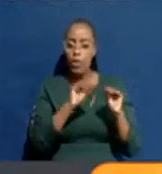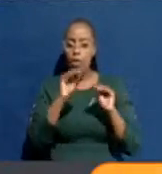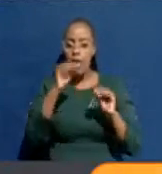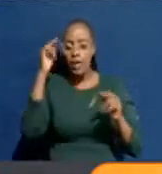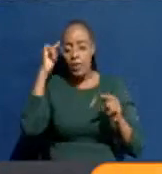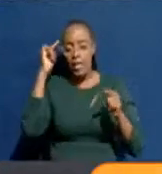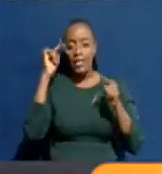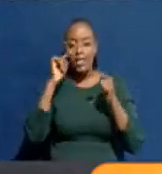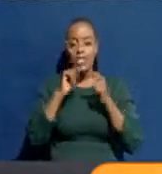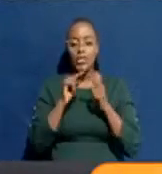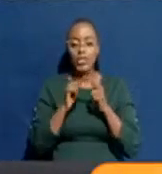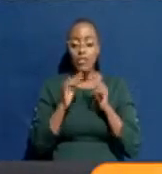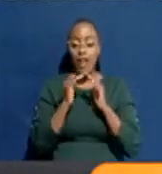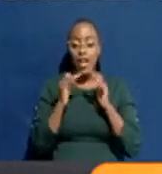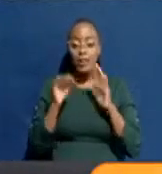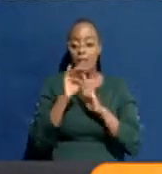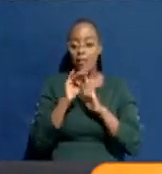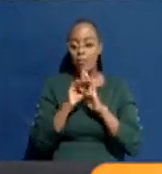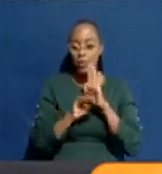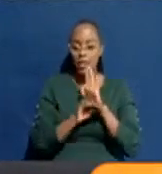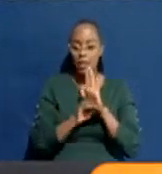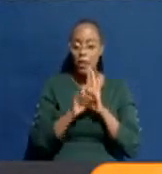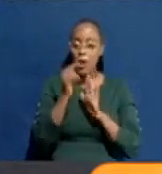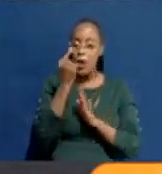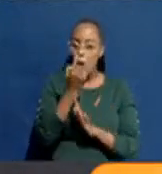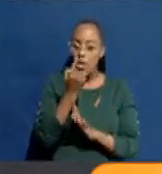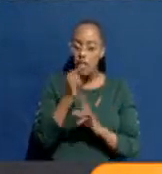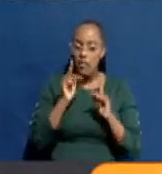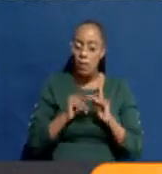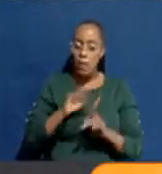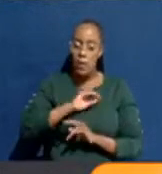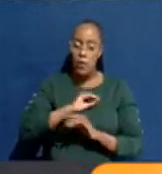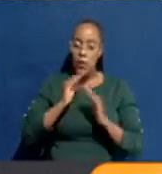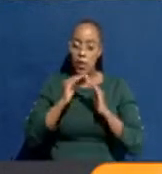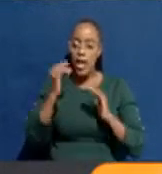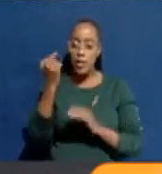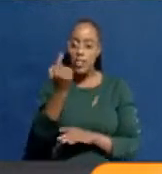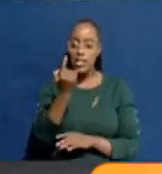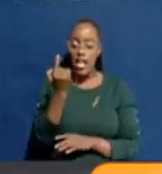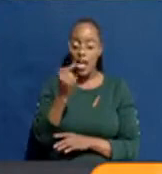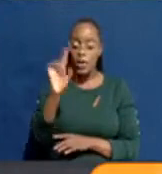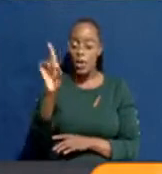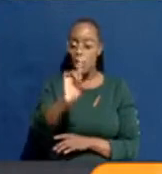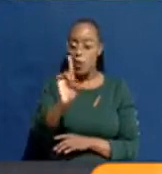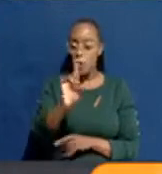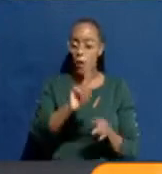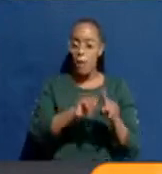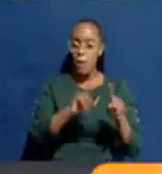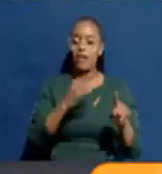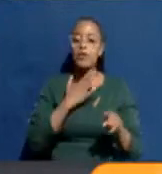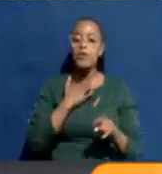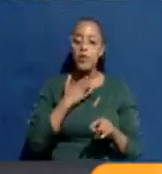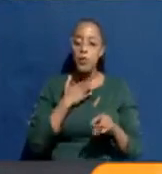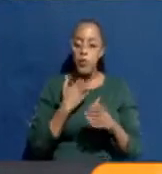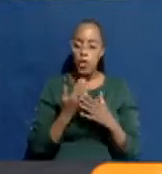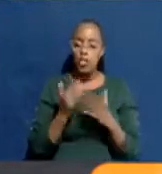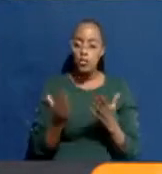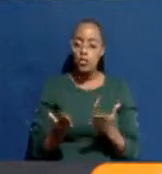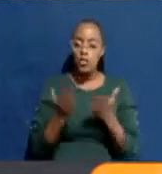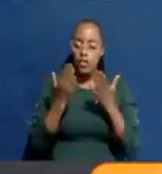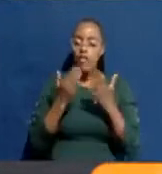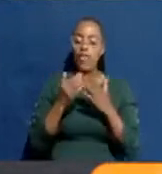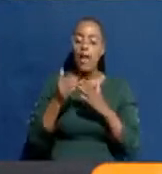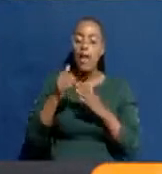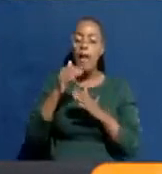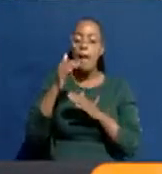intention of a housing program, not purely for people to own houses alone, but because we also want to harness the backward